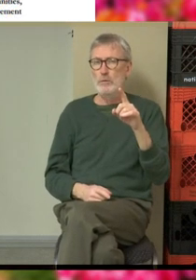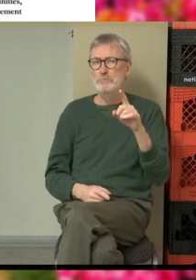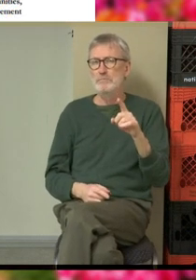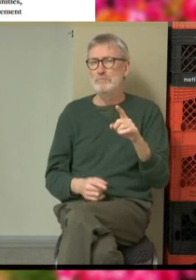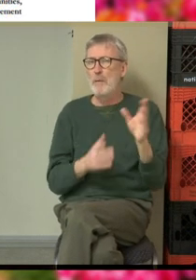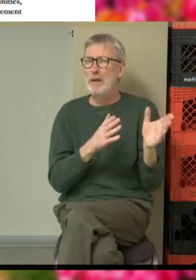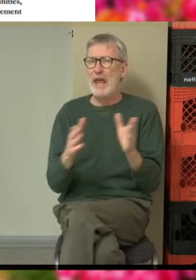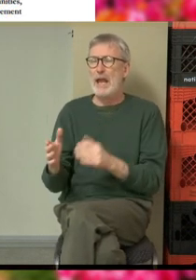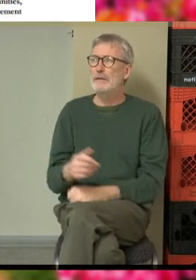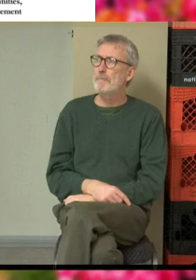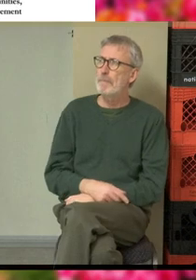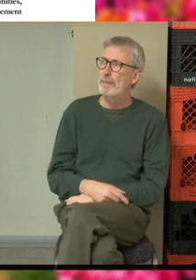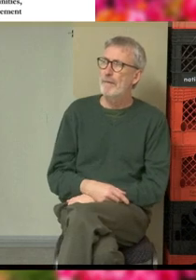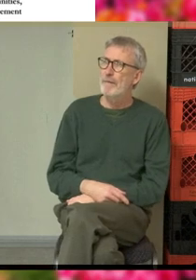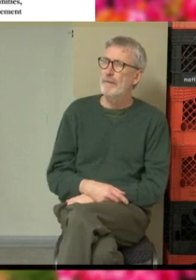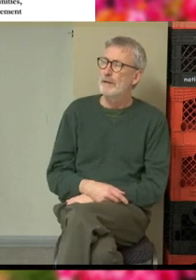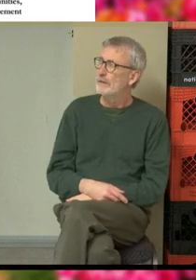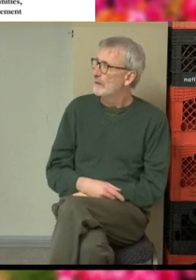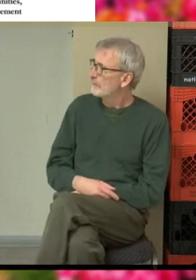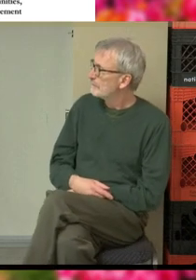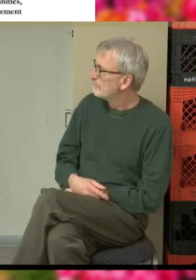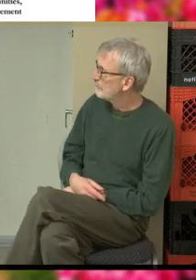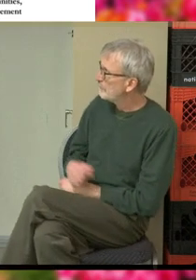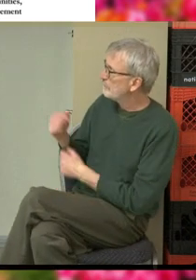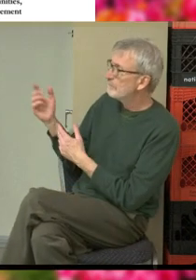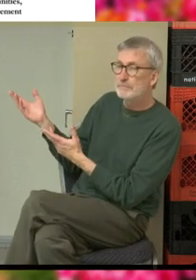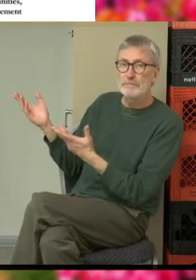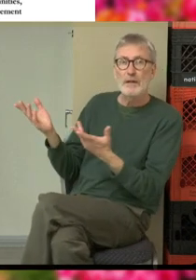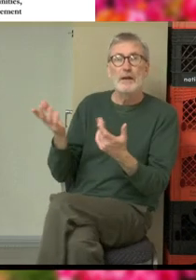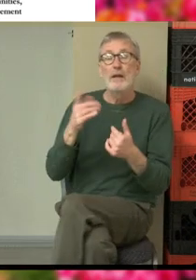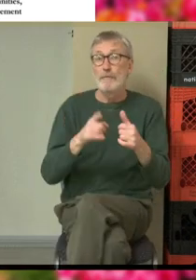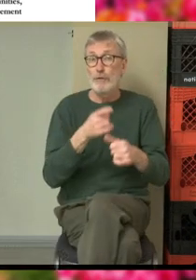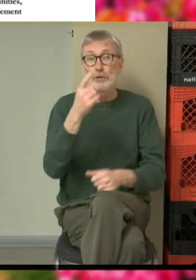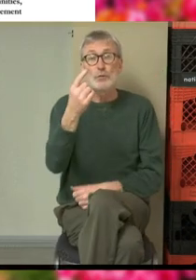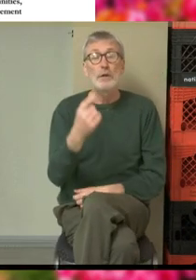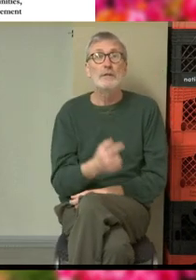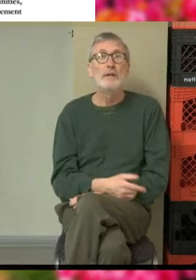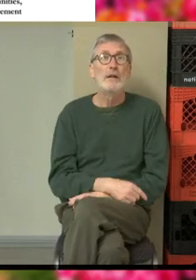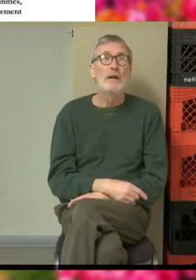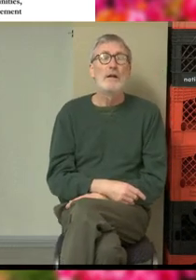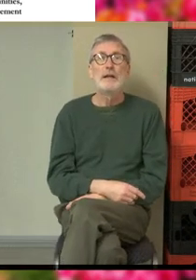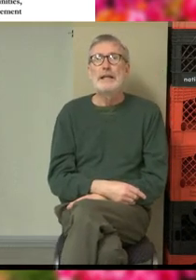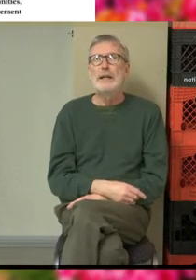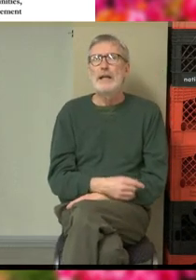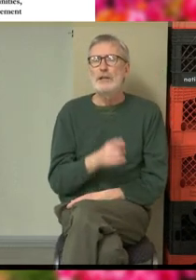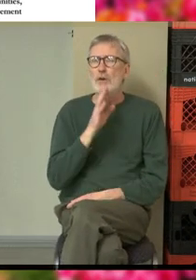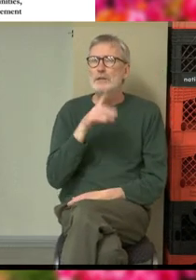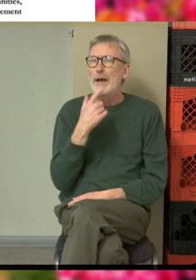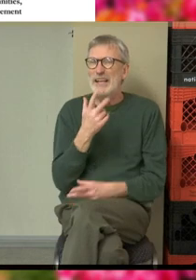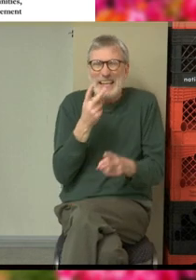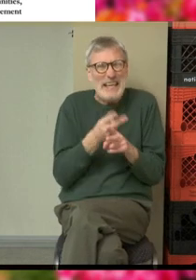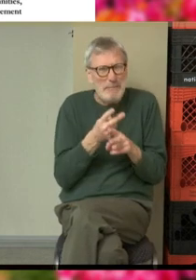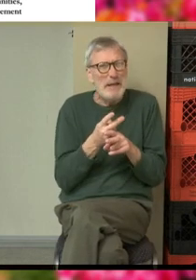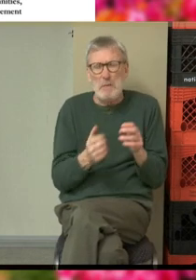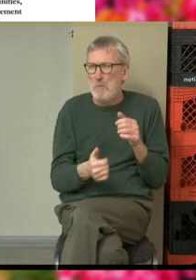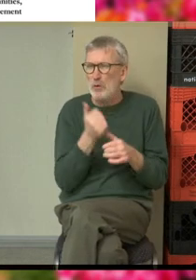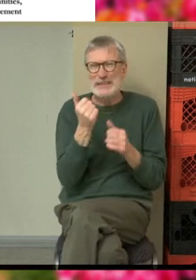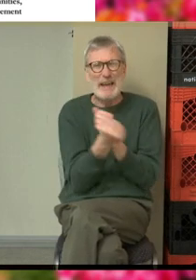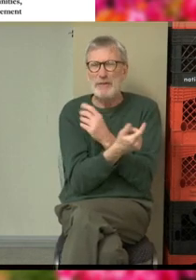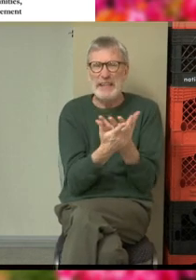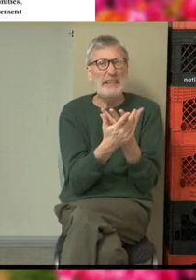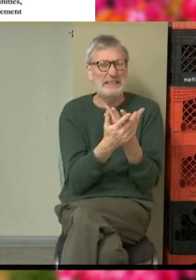this first concept looks at keeping a majority of the amenities in their existing